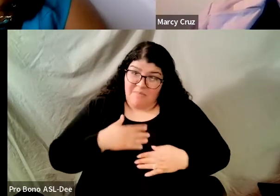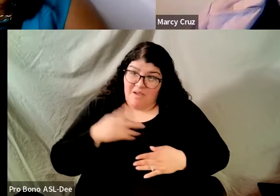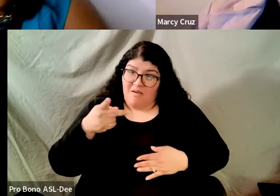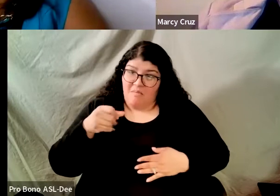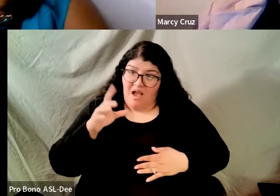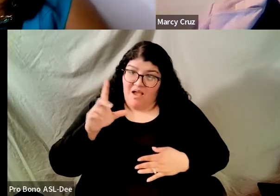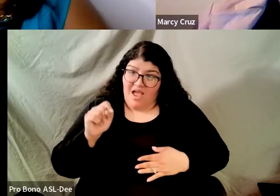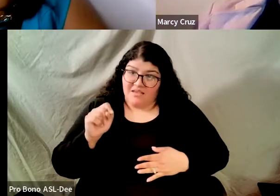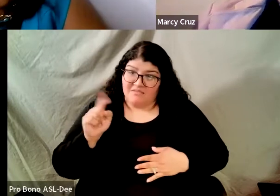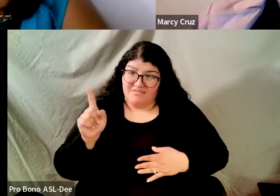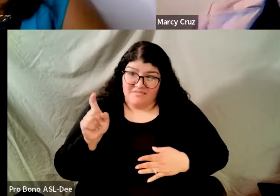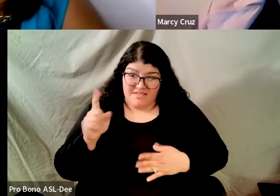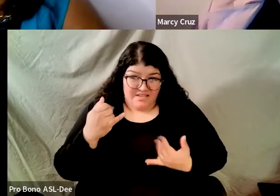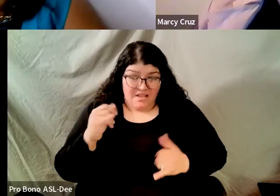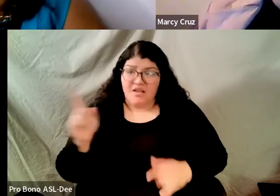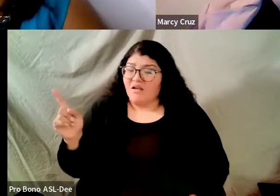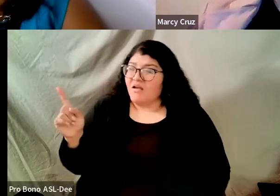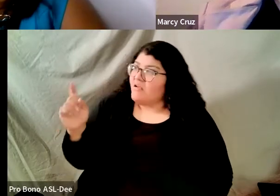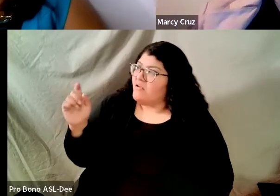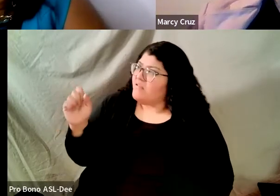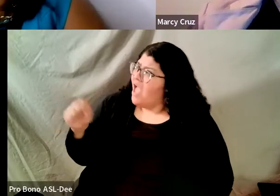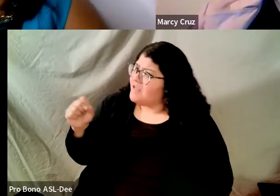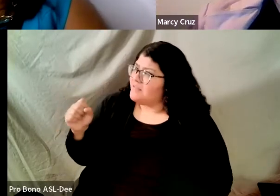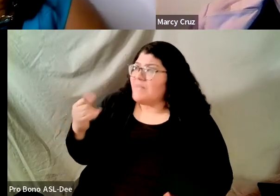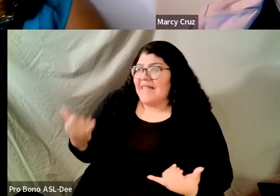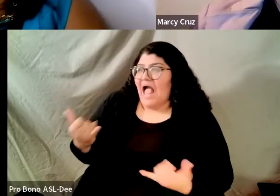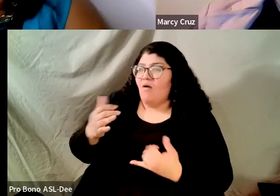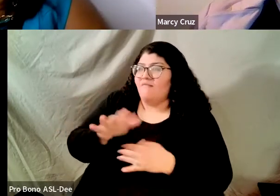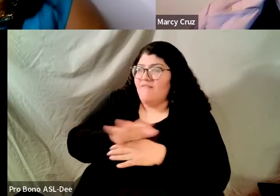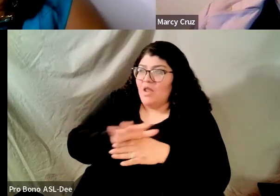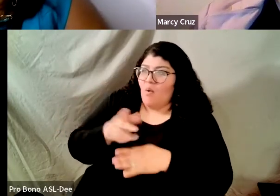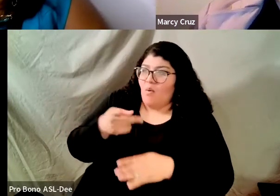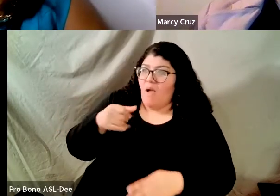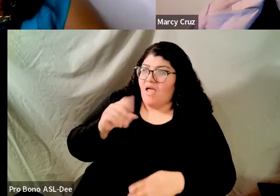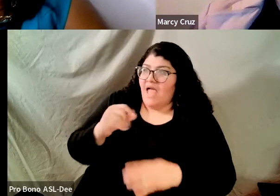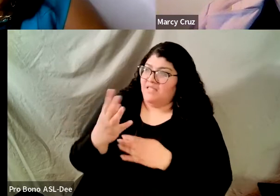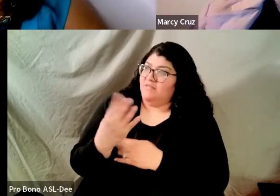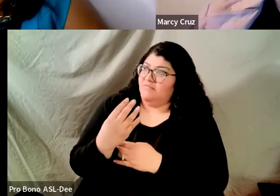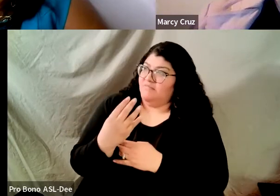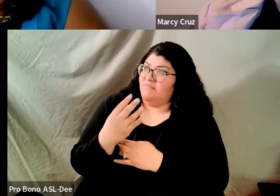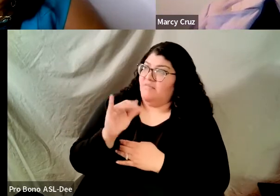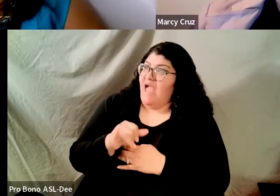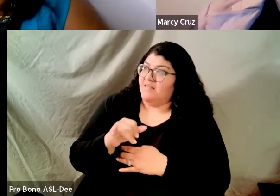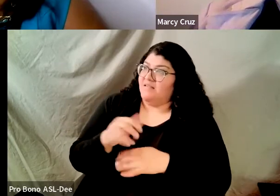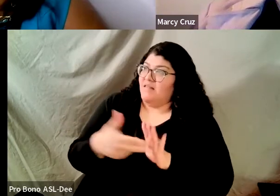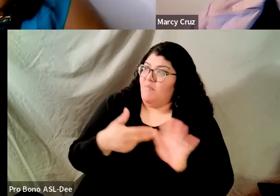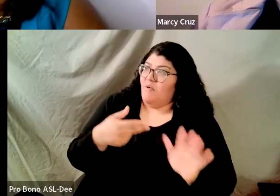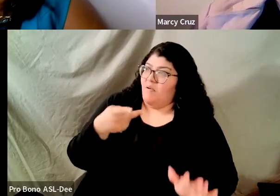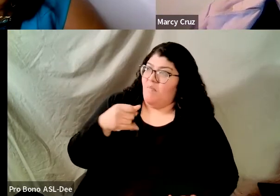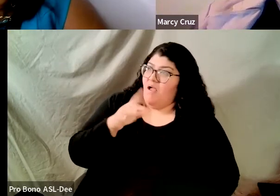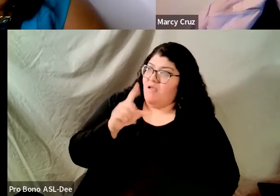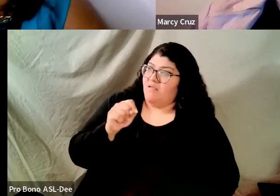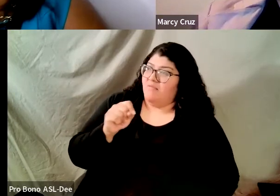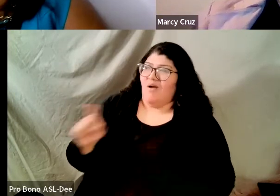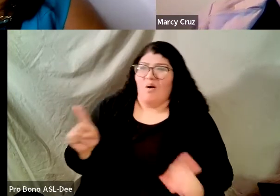ones podcast now. So podcast, is audio and video now. But I do think video gets a lot of